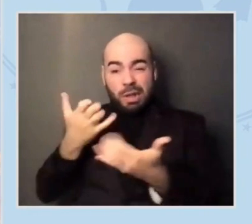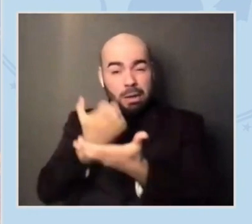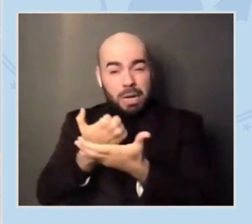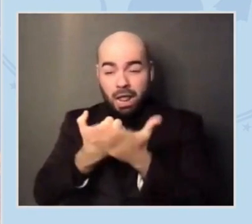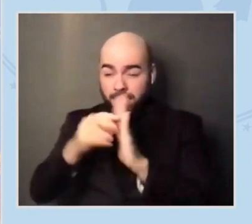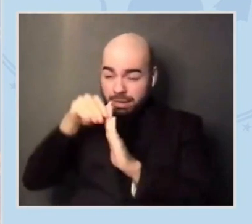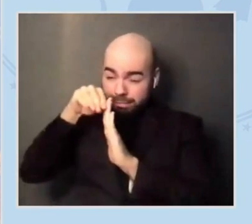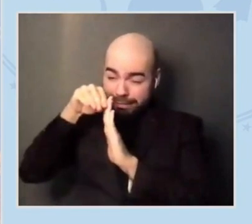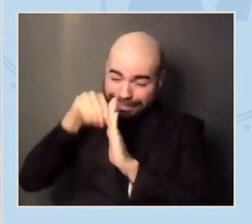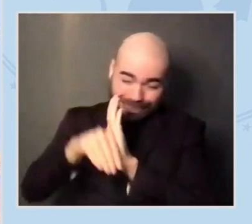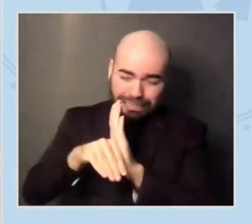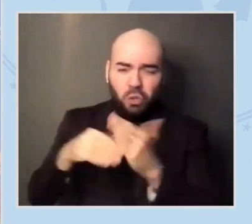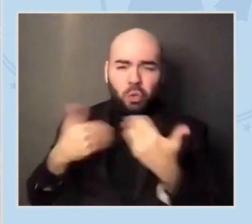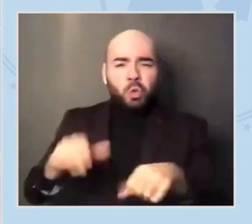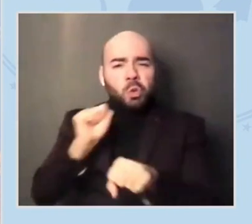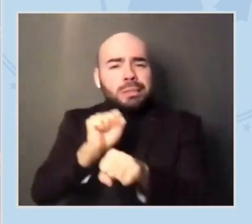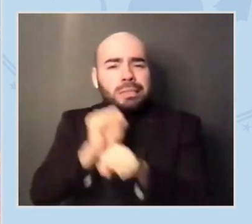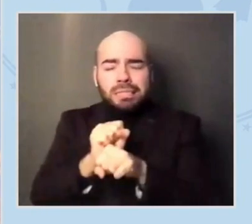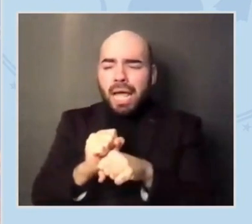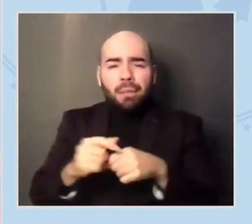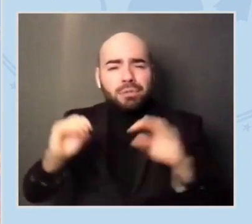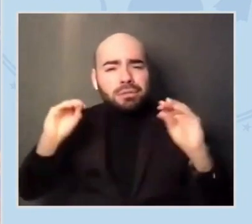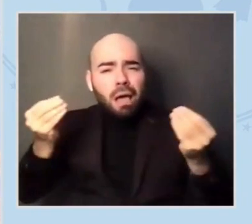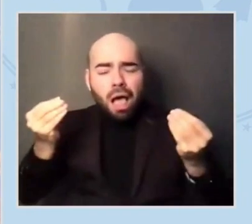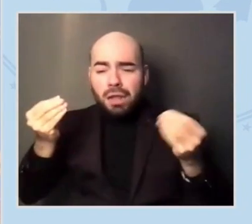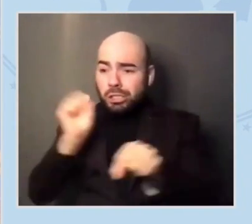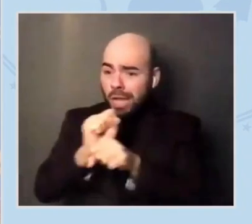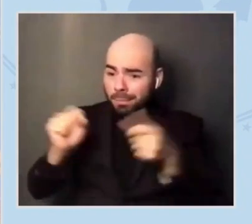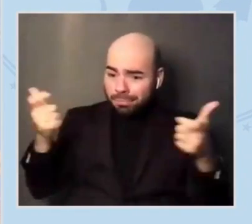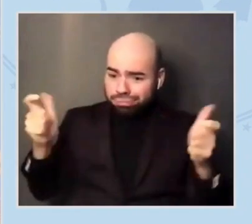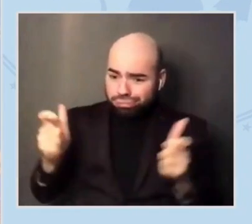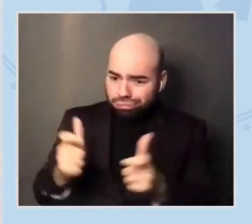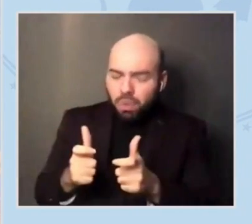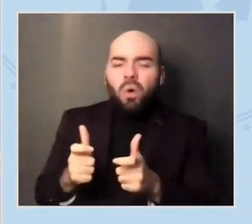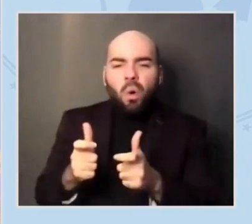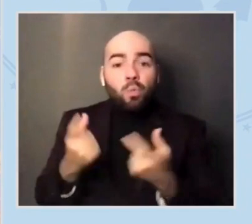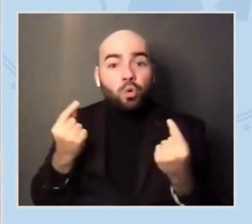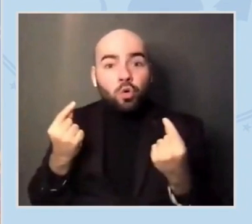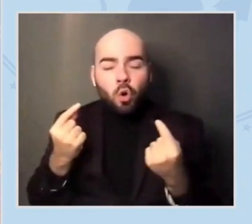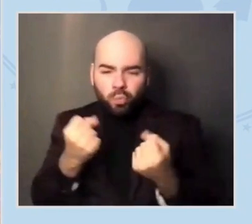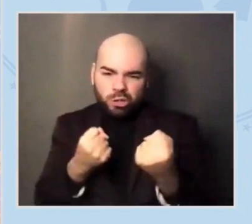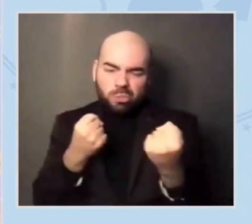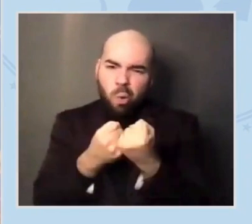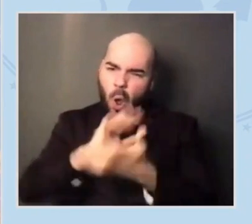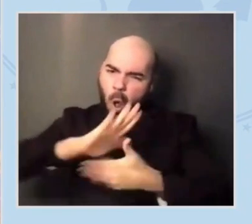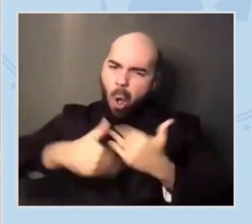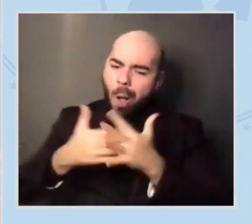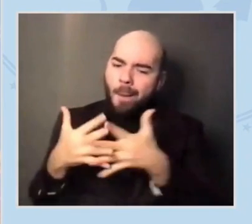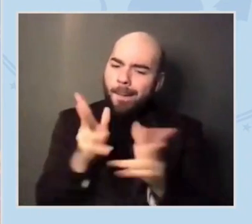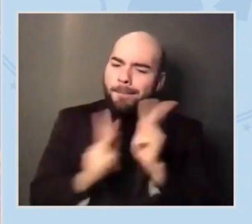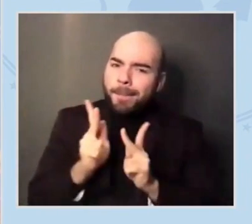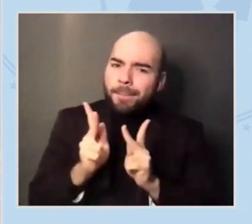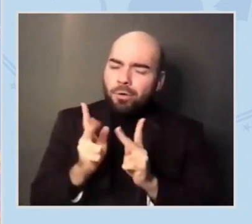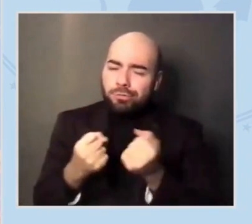economy that works for all Americans, not just some, all. We need to act now, though, and we need to work